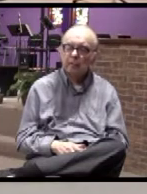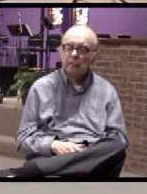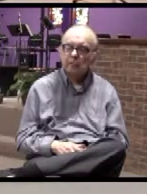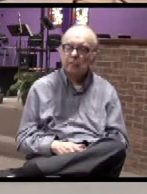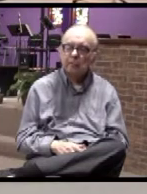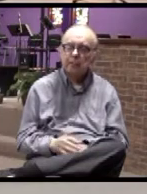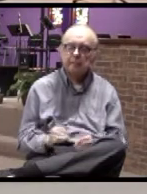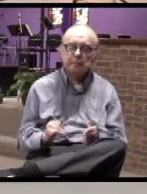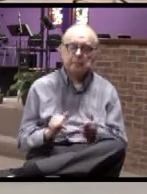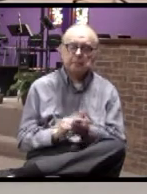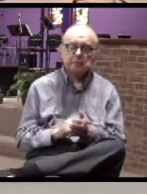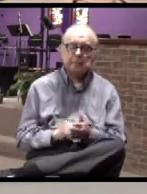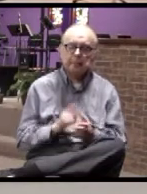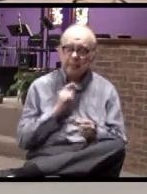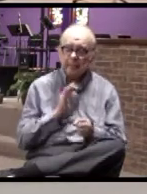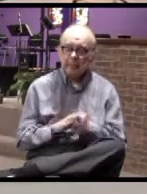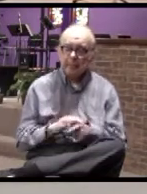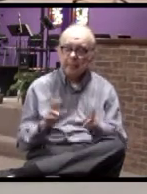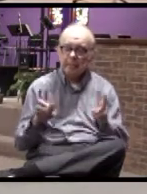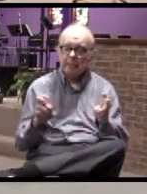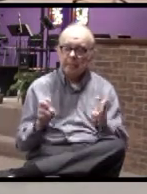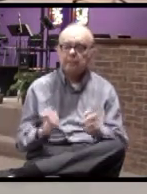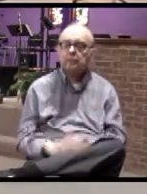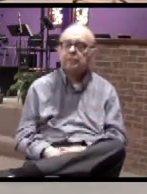And that is this.